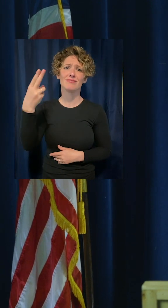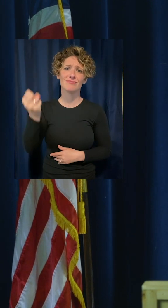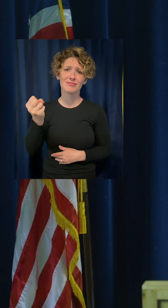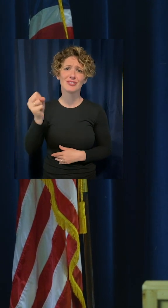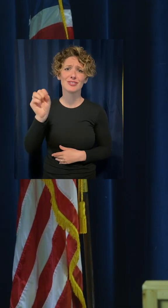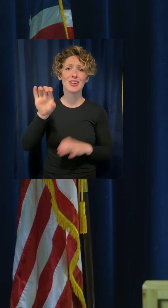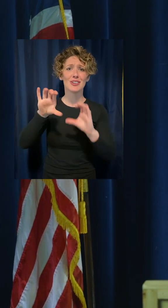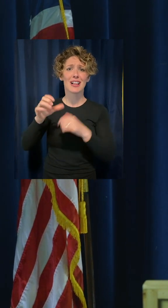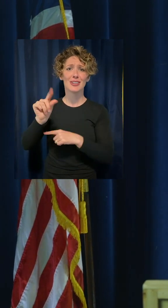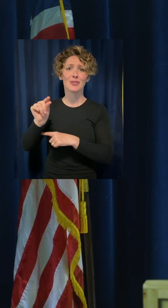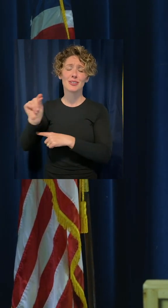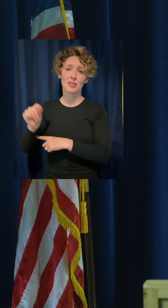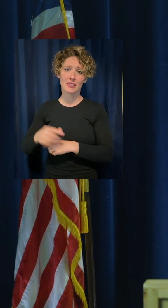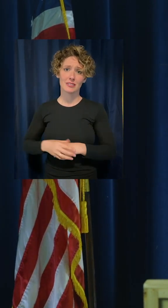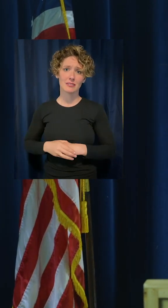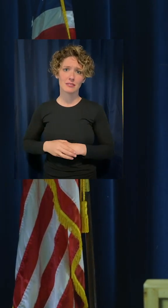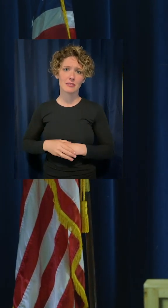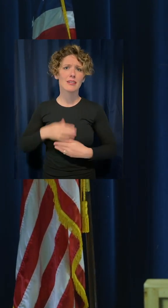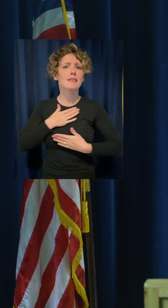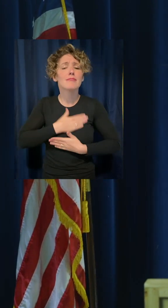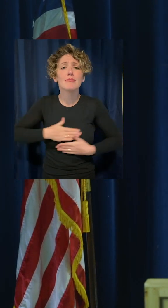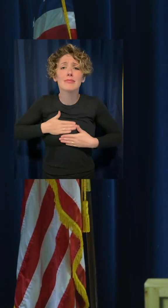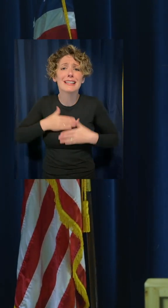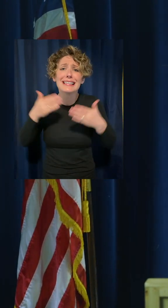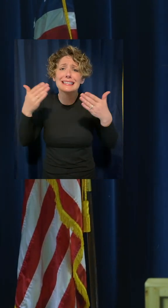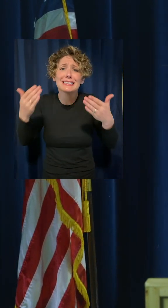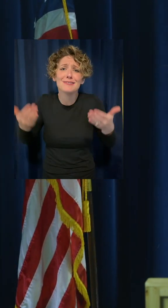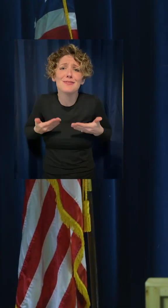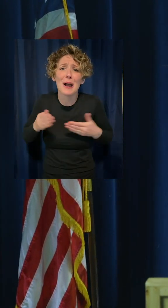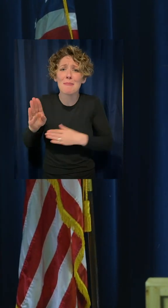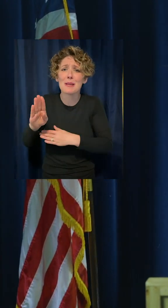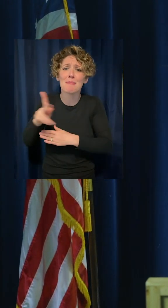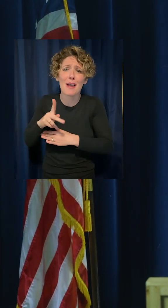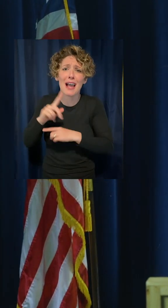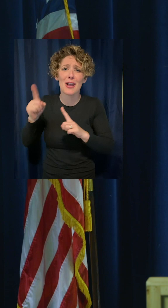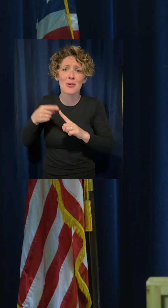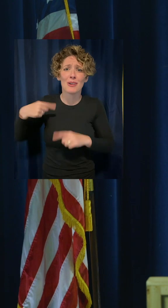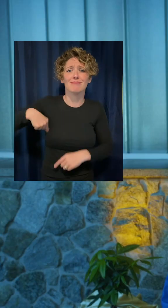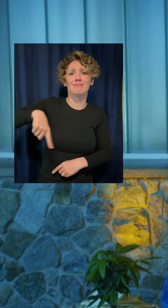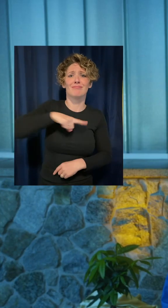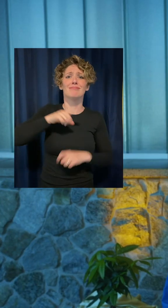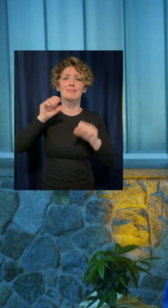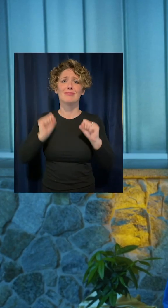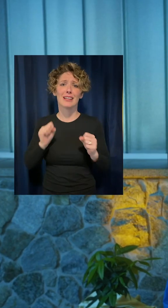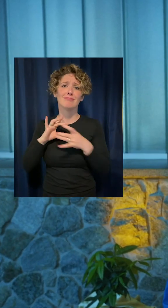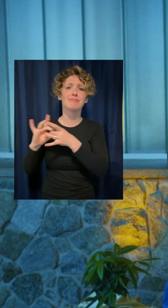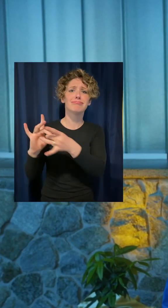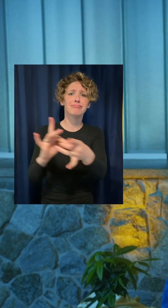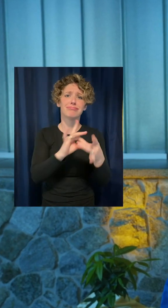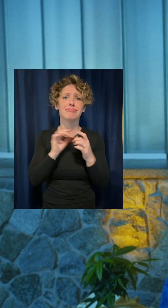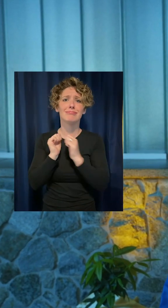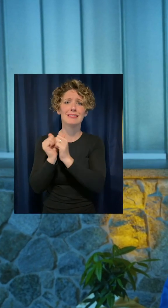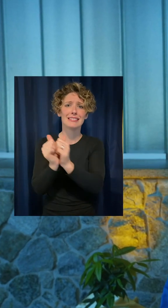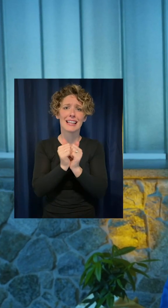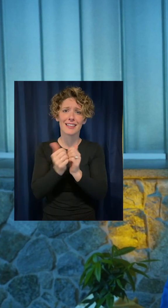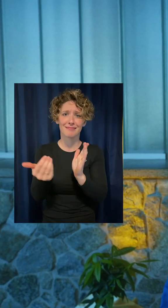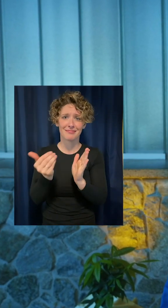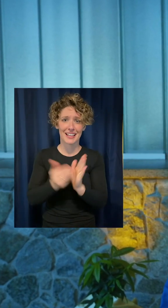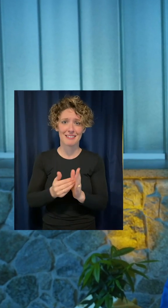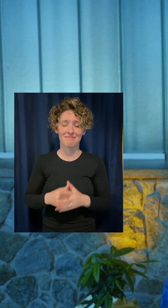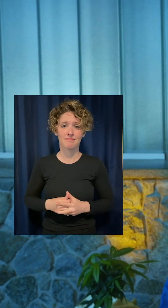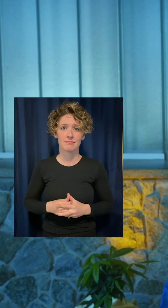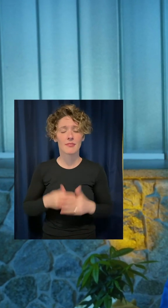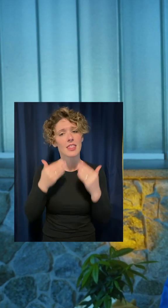to a class reunion when we can all be together. Thank you. Thank you so much, Mrs. Bills, for your